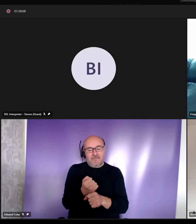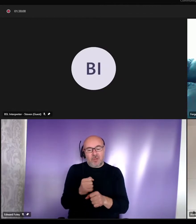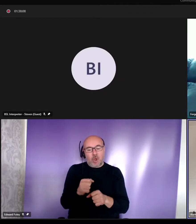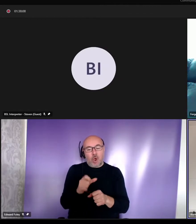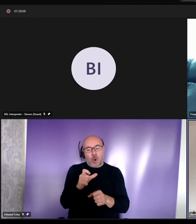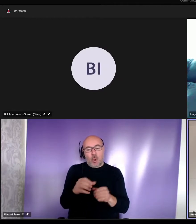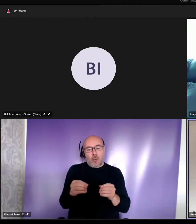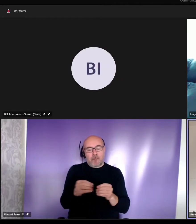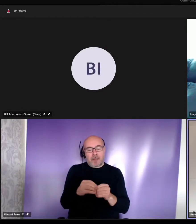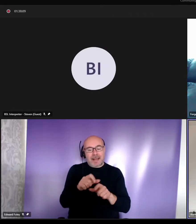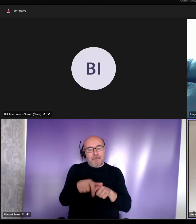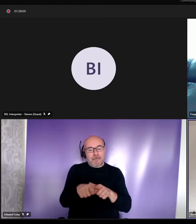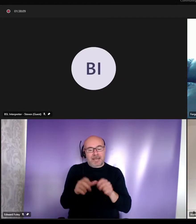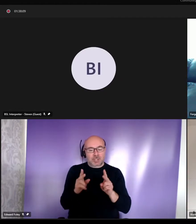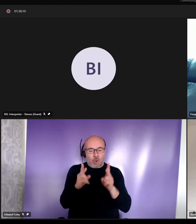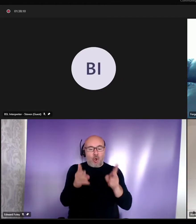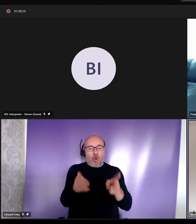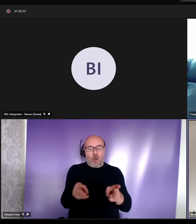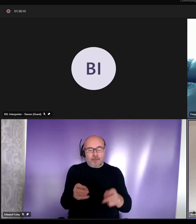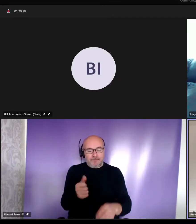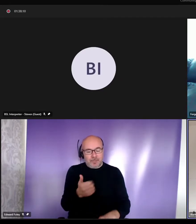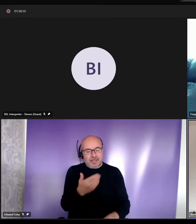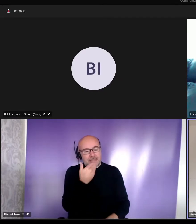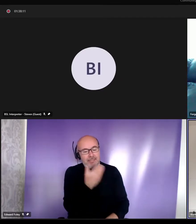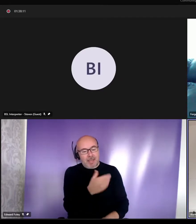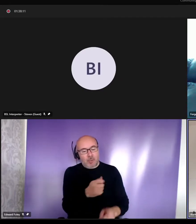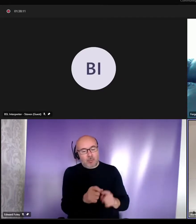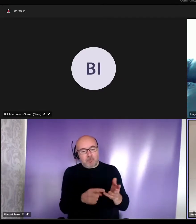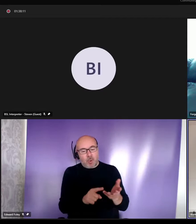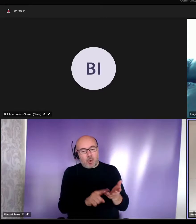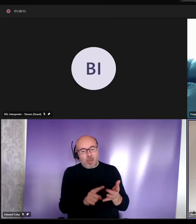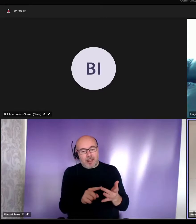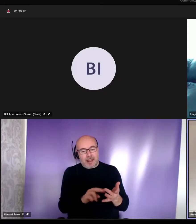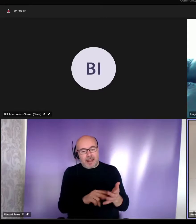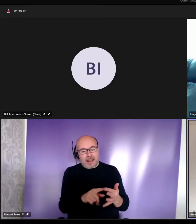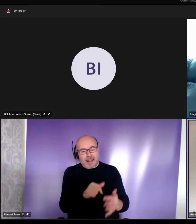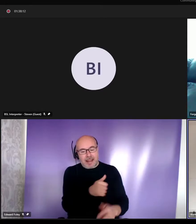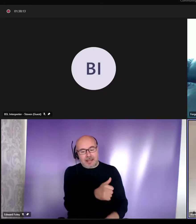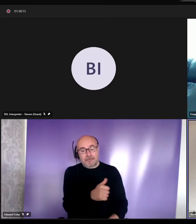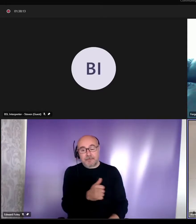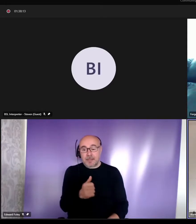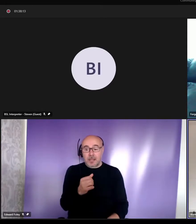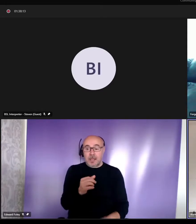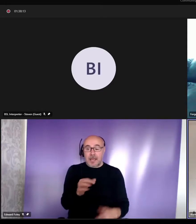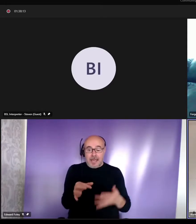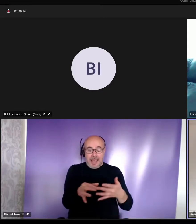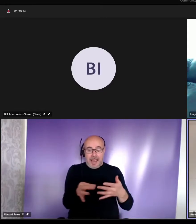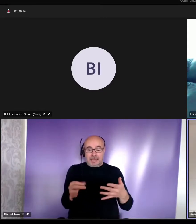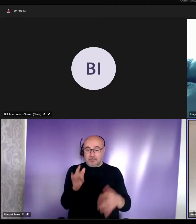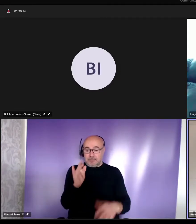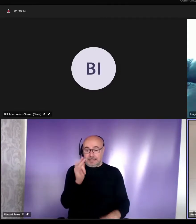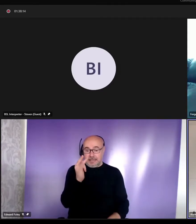Chair. Thank you, Pauline. Any questions on agenda item number 10? Lynn?